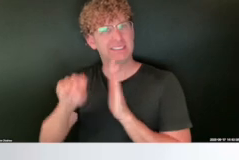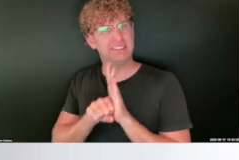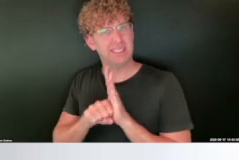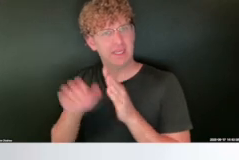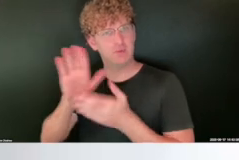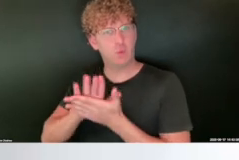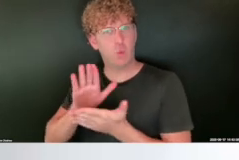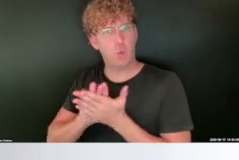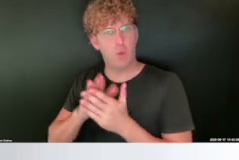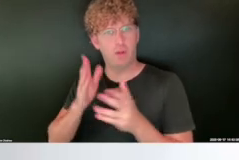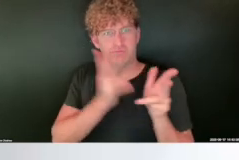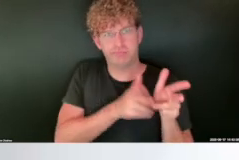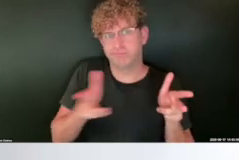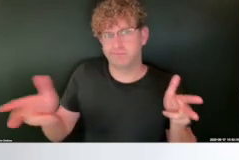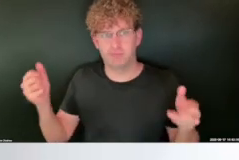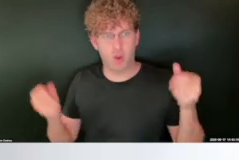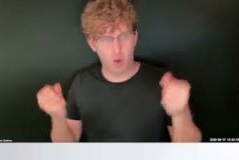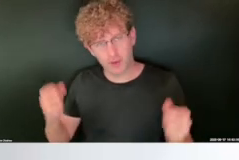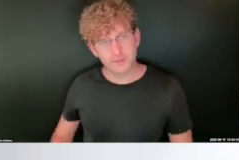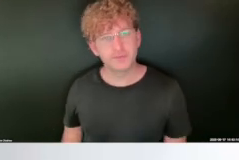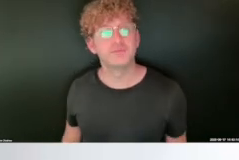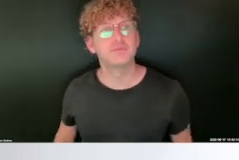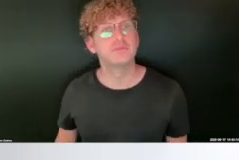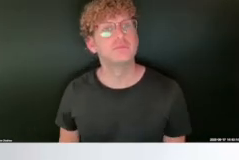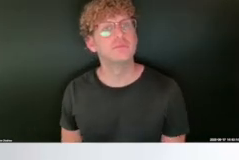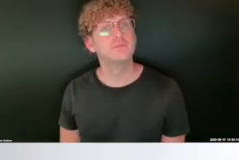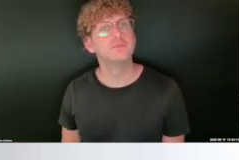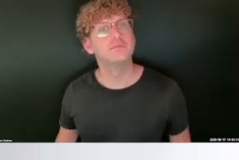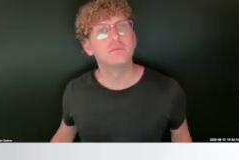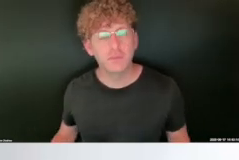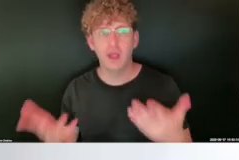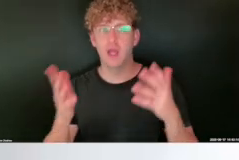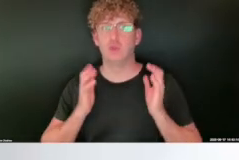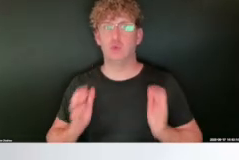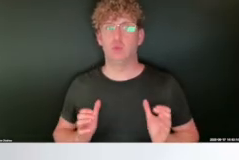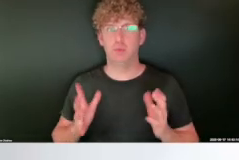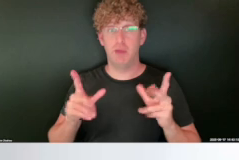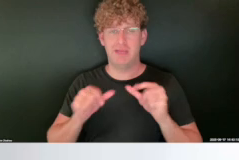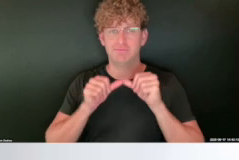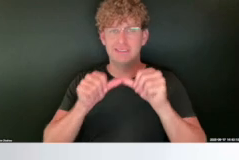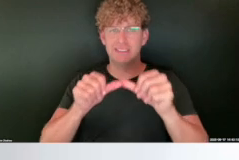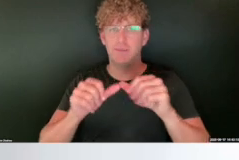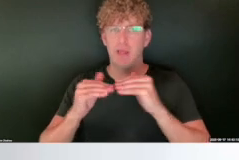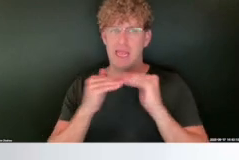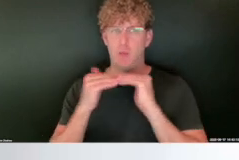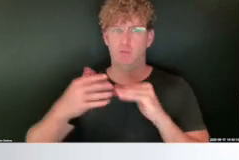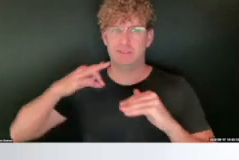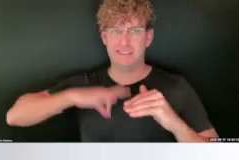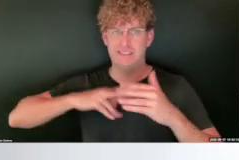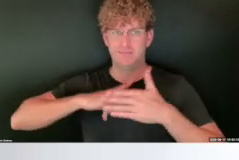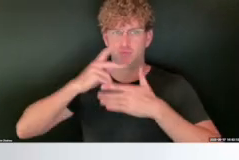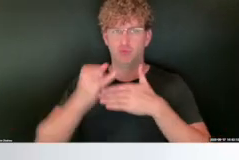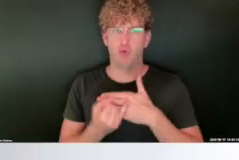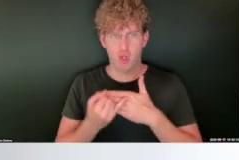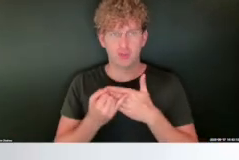Much like our consumer and sustainable equity incentive projects for light-duty vehicles, our heavy-duty projects have typically focused